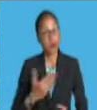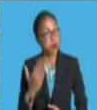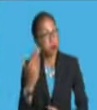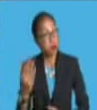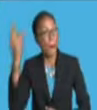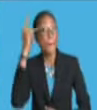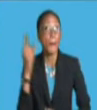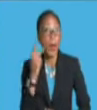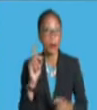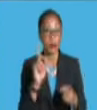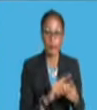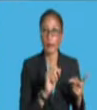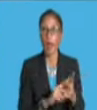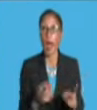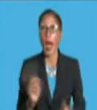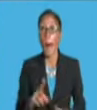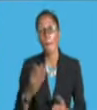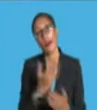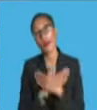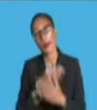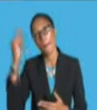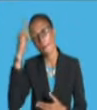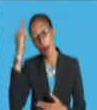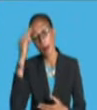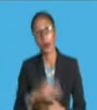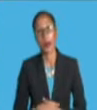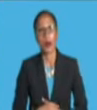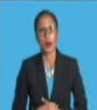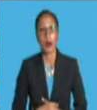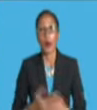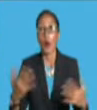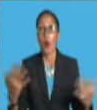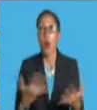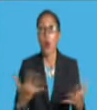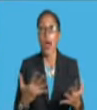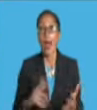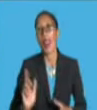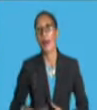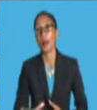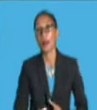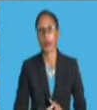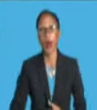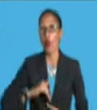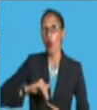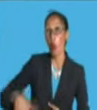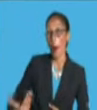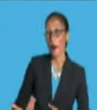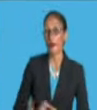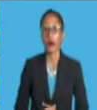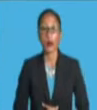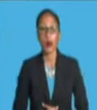Mr. Kamta Prasad, and my lovely mother, Mrs. Rambhavati Prasad of Salu Salu Street, Namara, Lambasa, my wife, Shruti